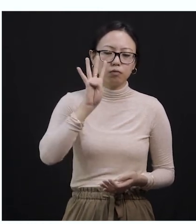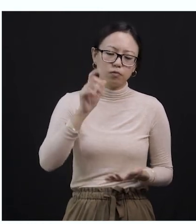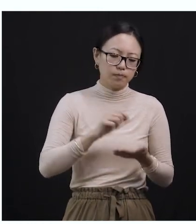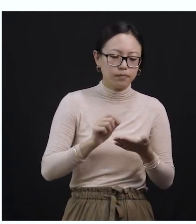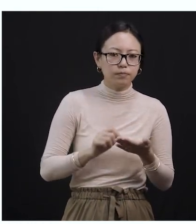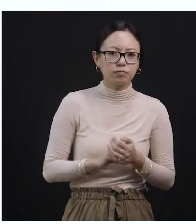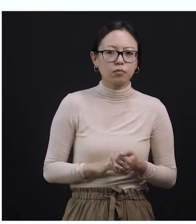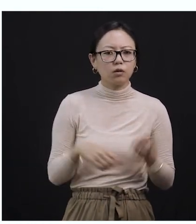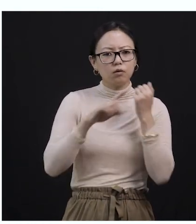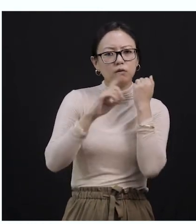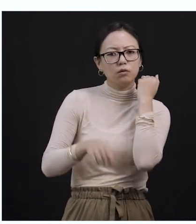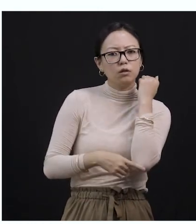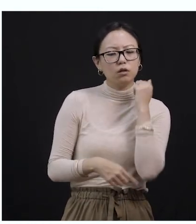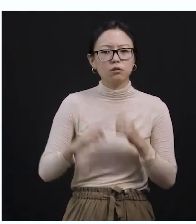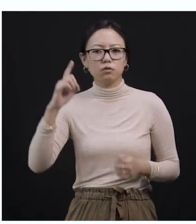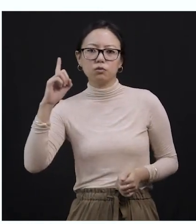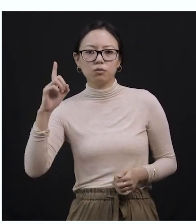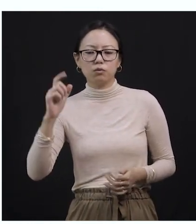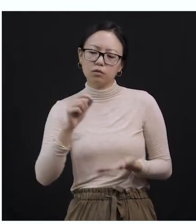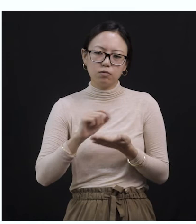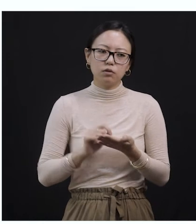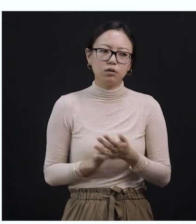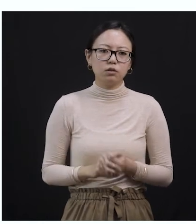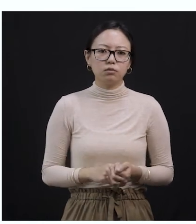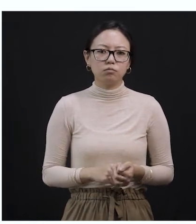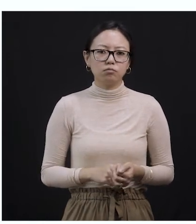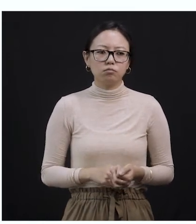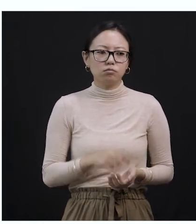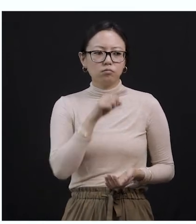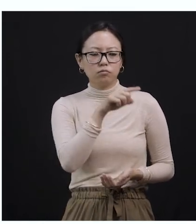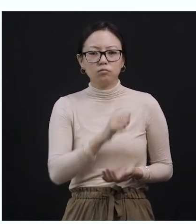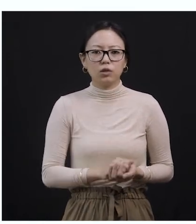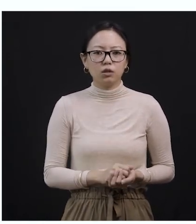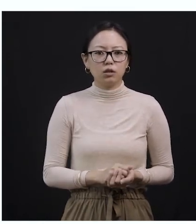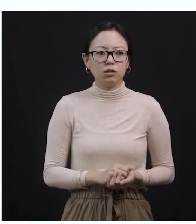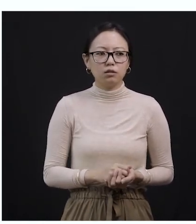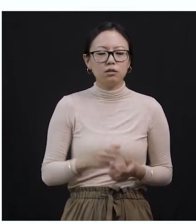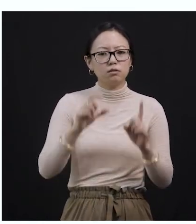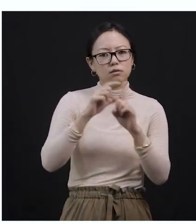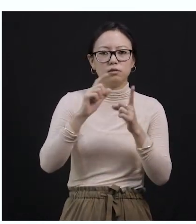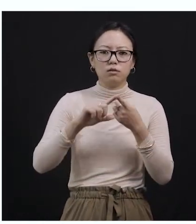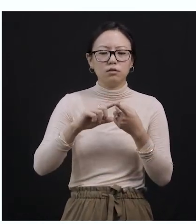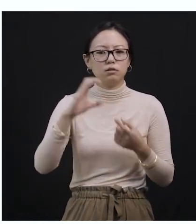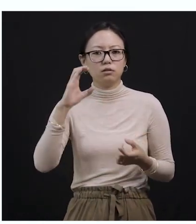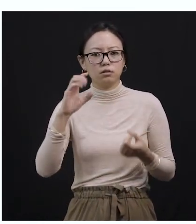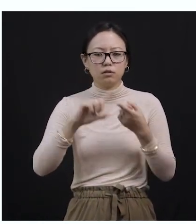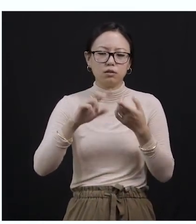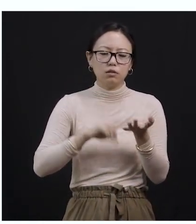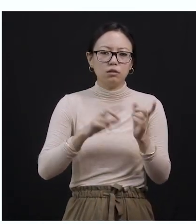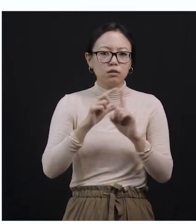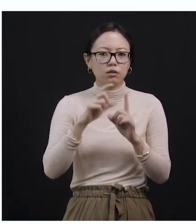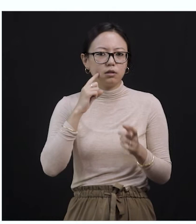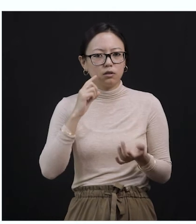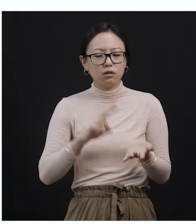the number remaining is 1. So this is how you arrange the numbers in